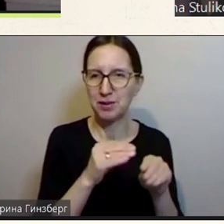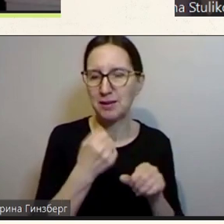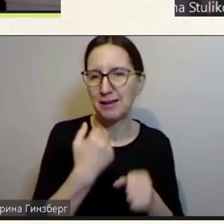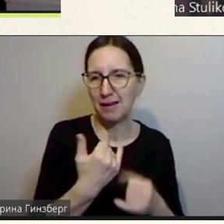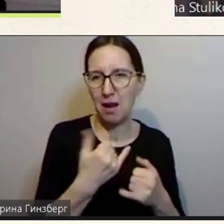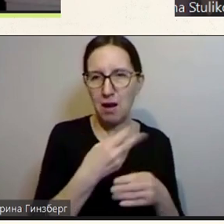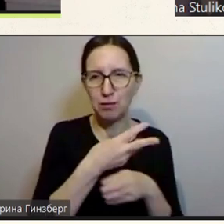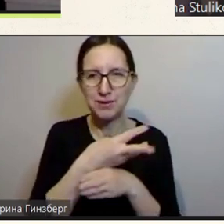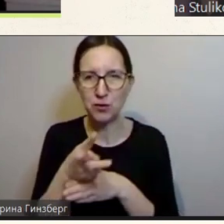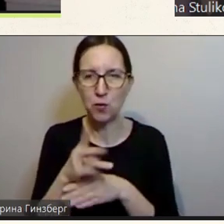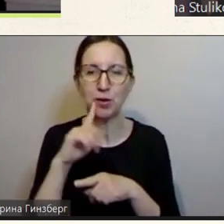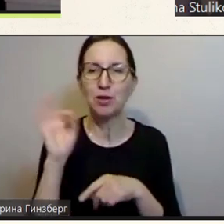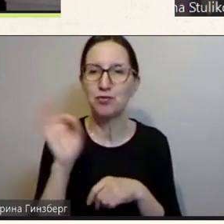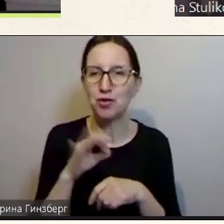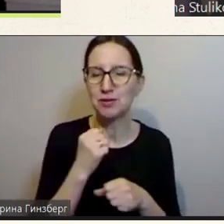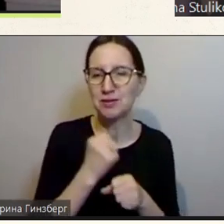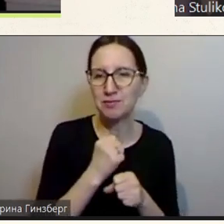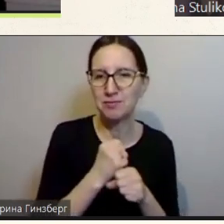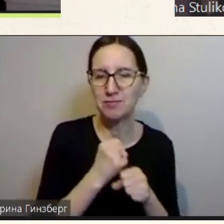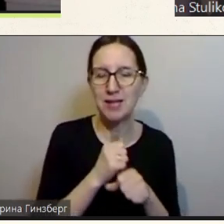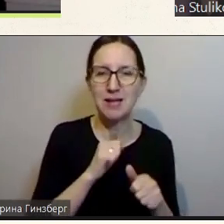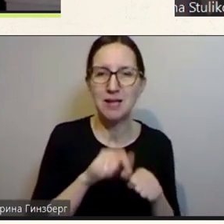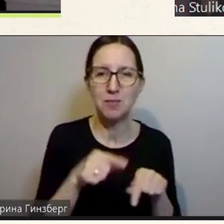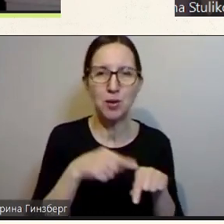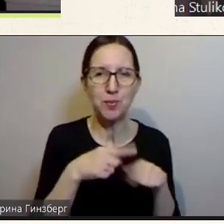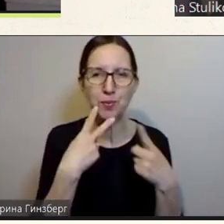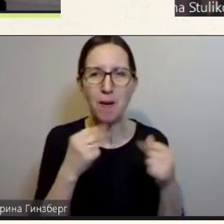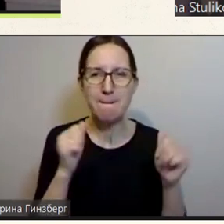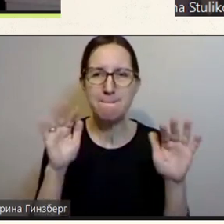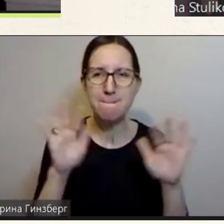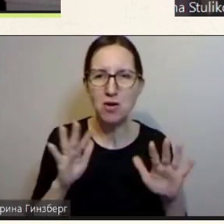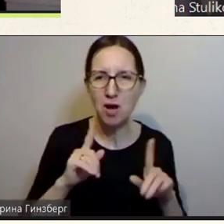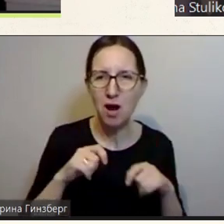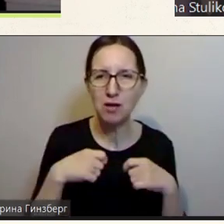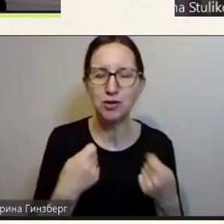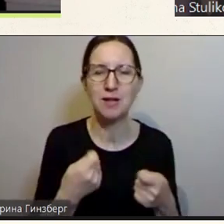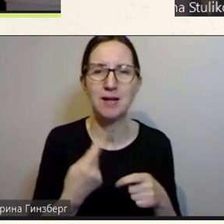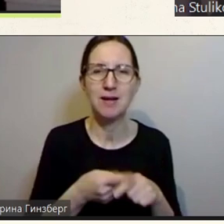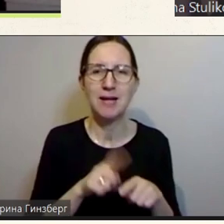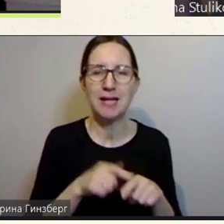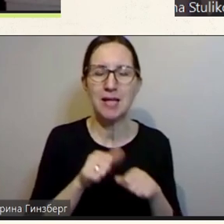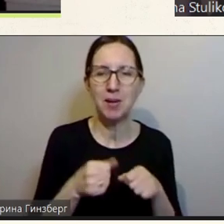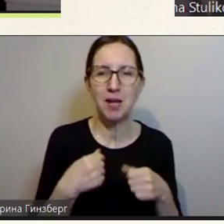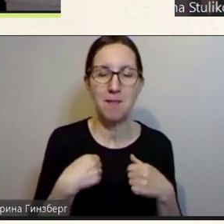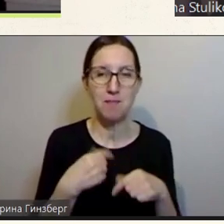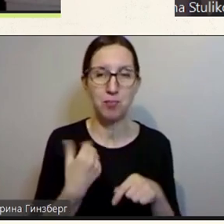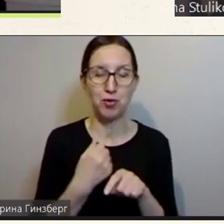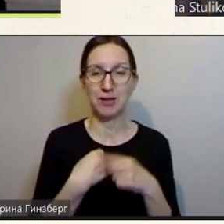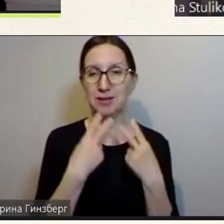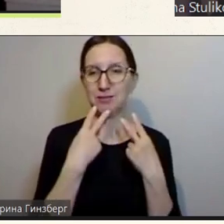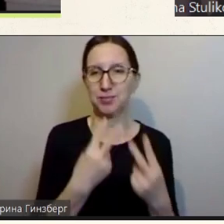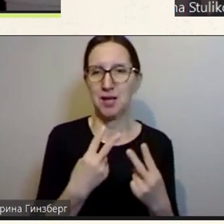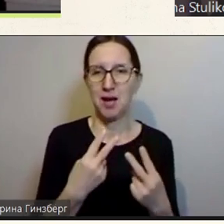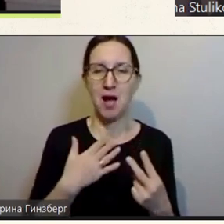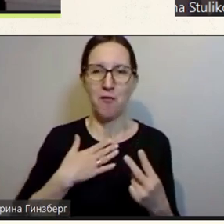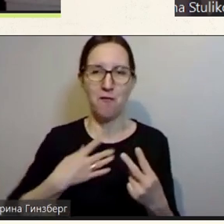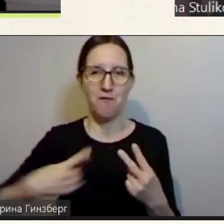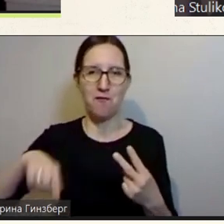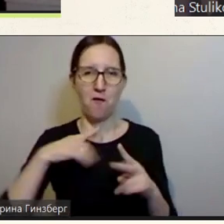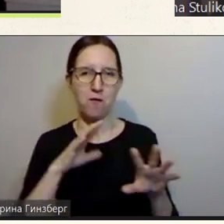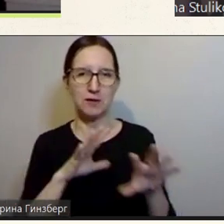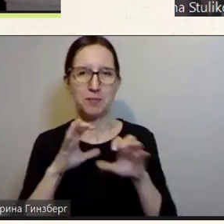And he applied this technology to create these mirages or to play with our